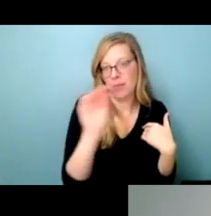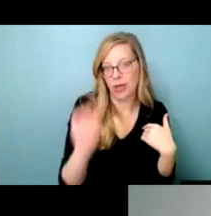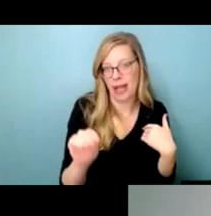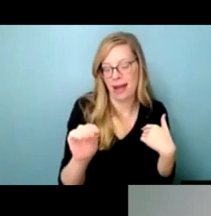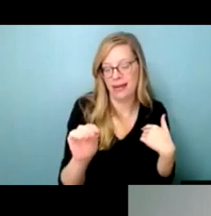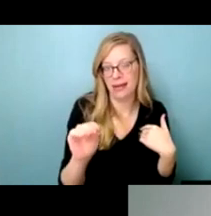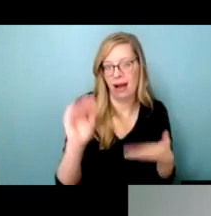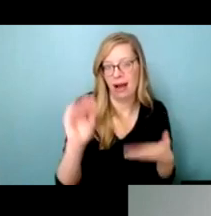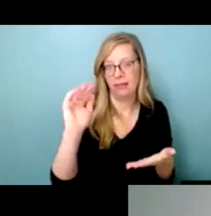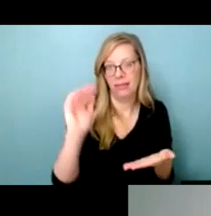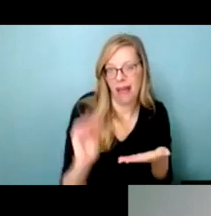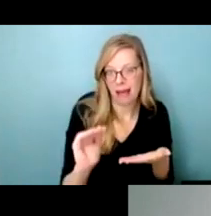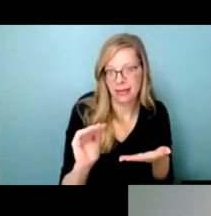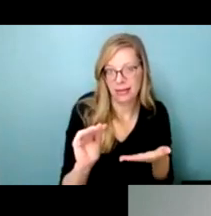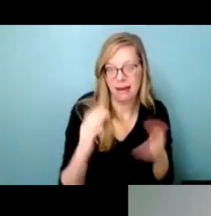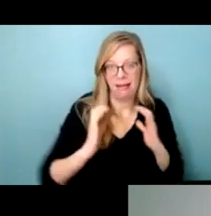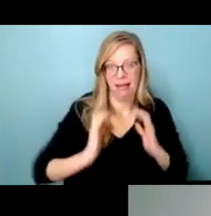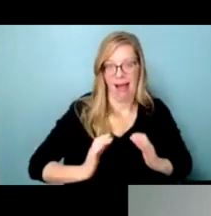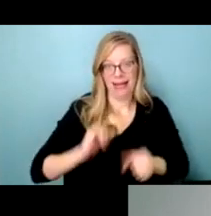the Y,